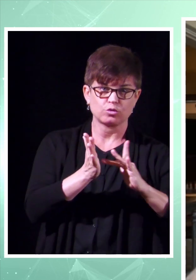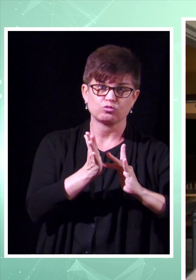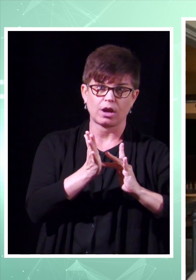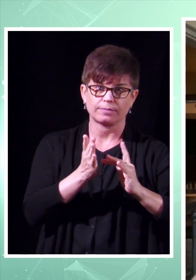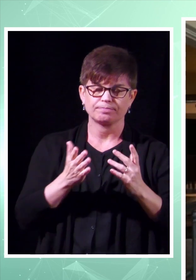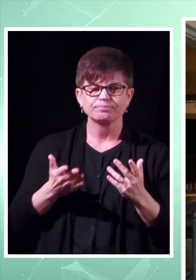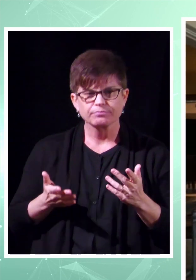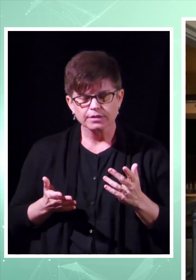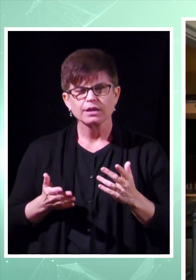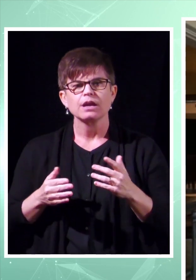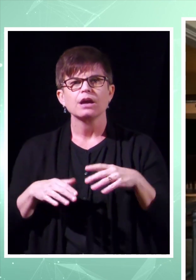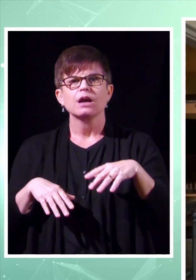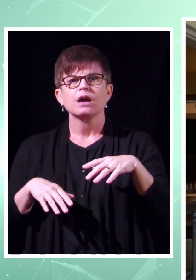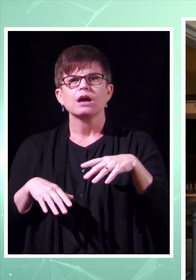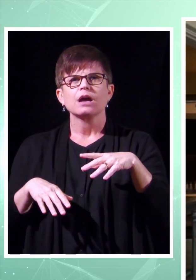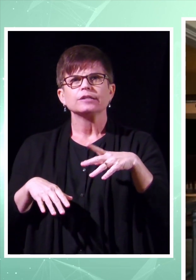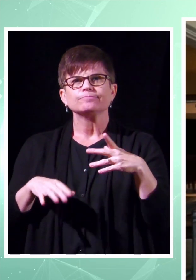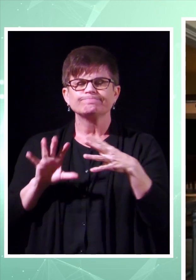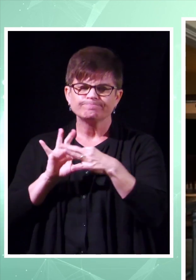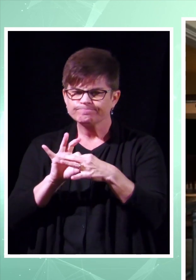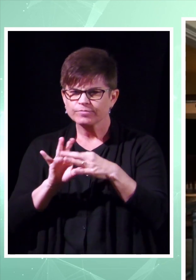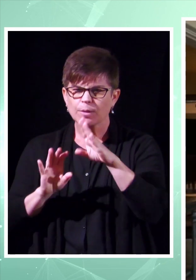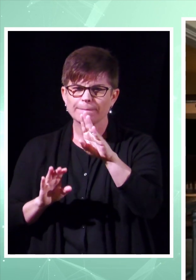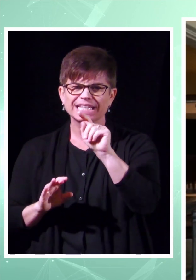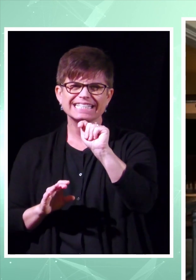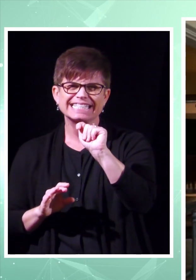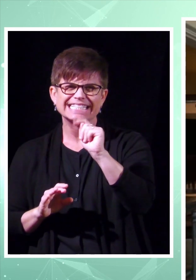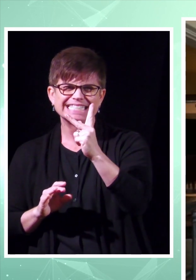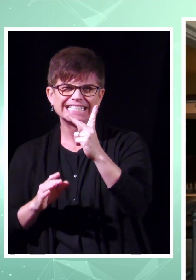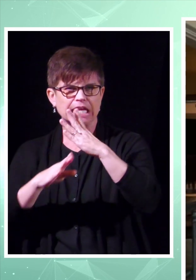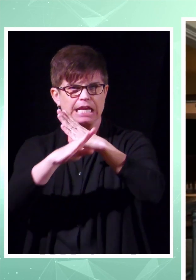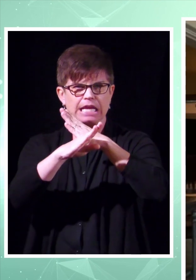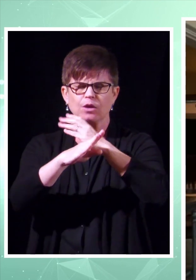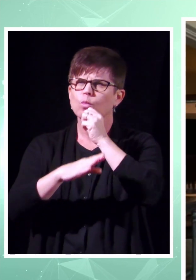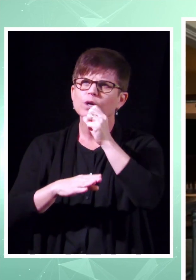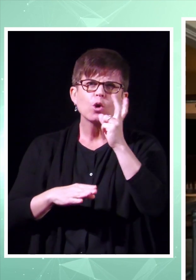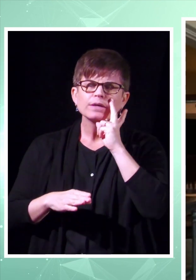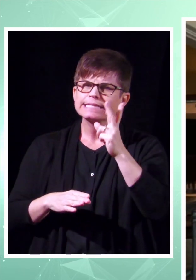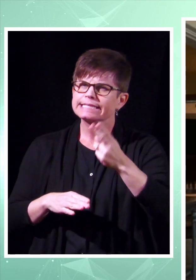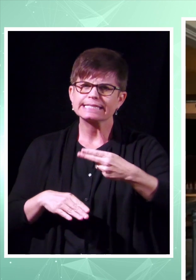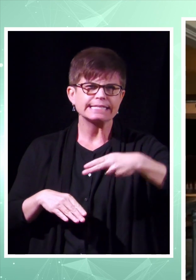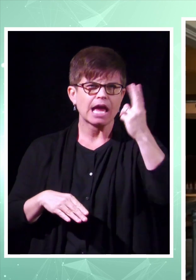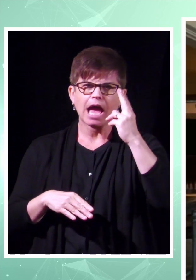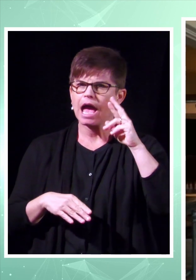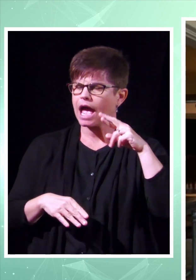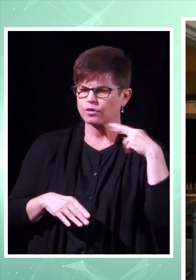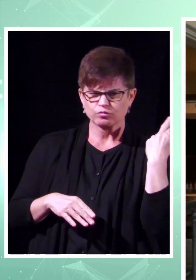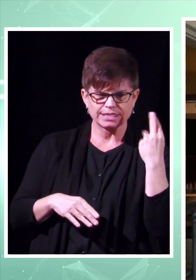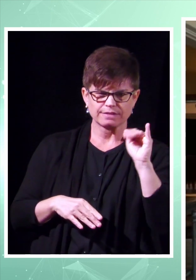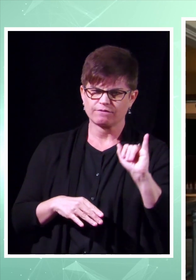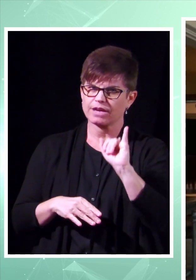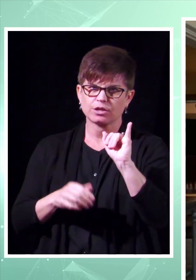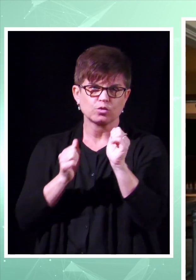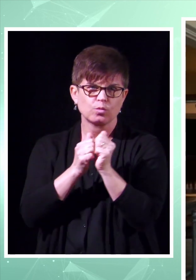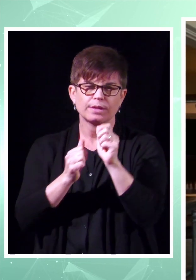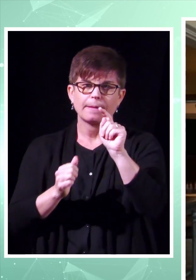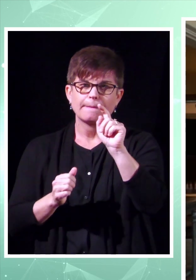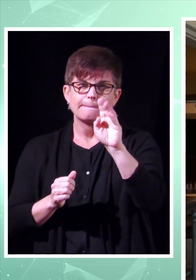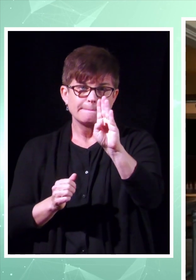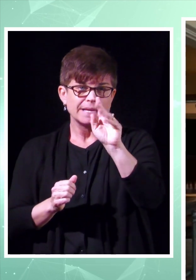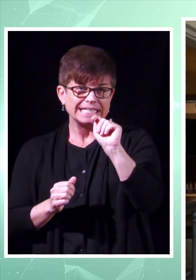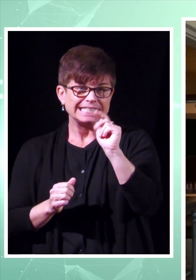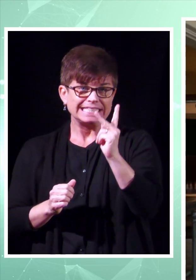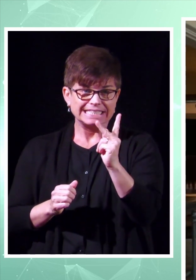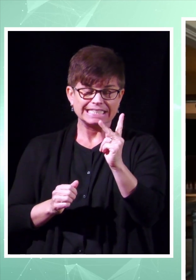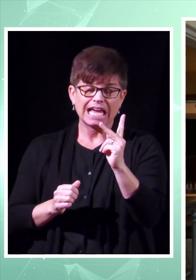as it relates to BTK inhibitors, we don't see a high risk of infection with BTK inhibitors. And whereas I would